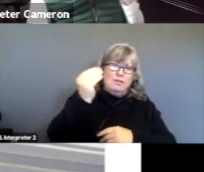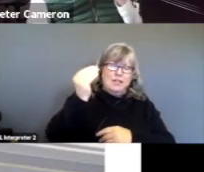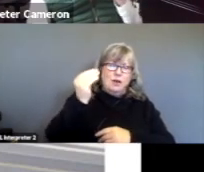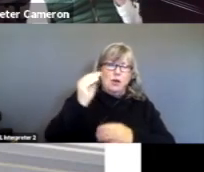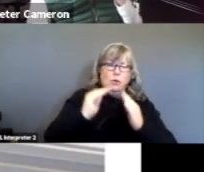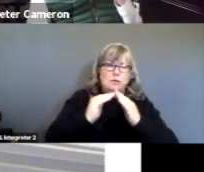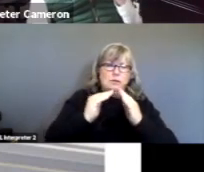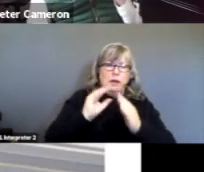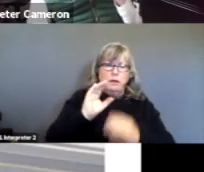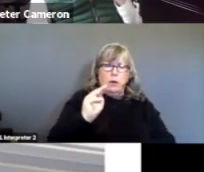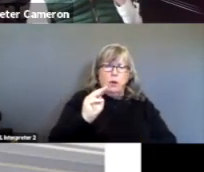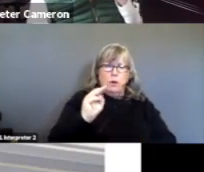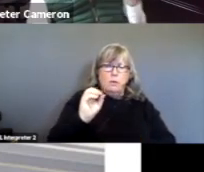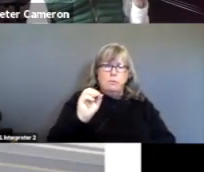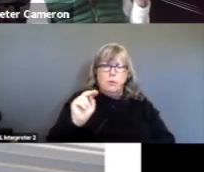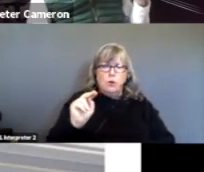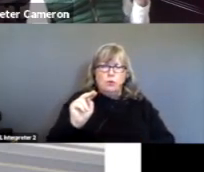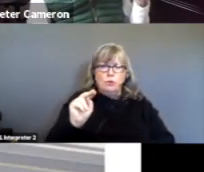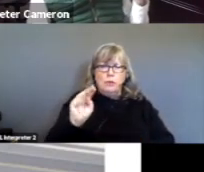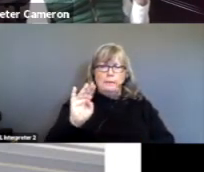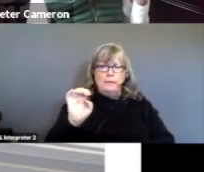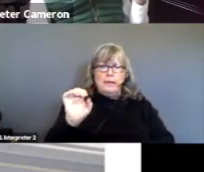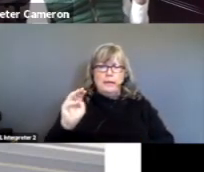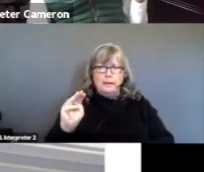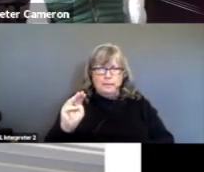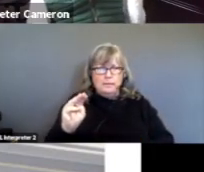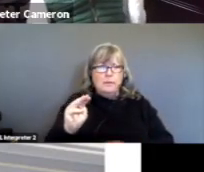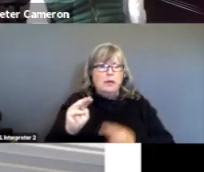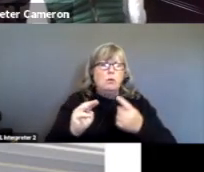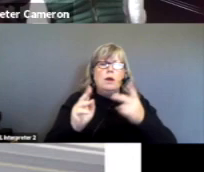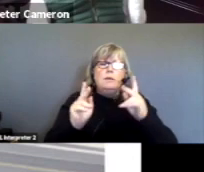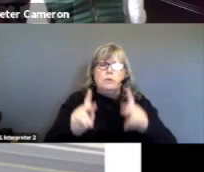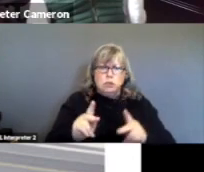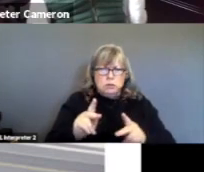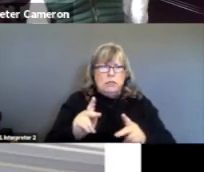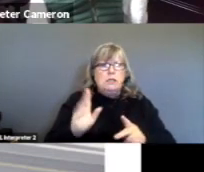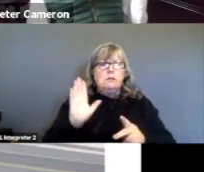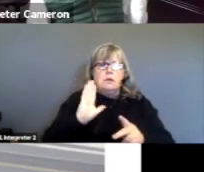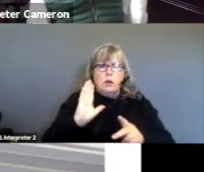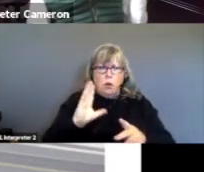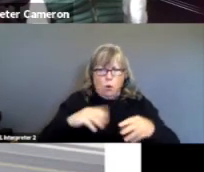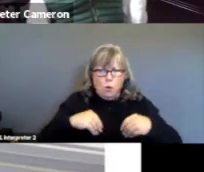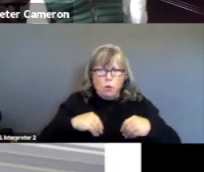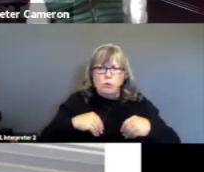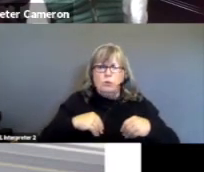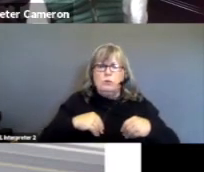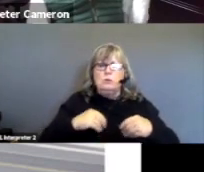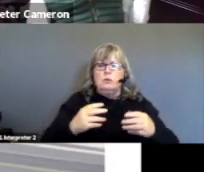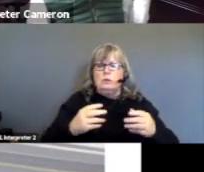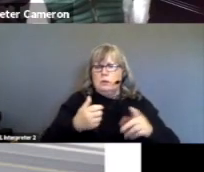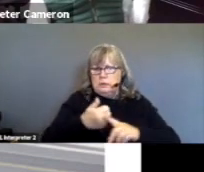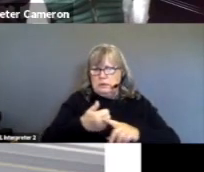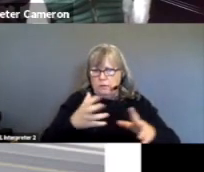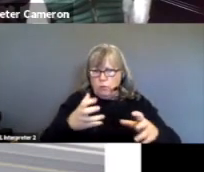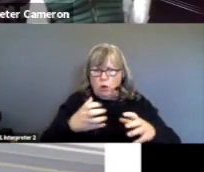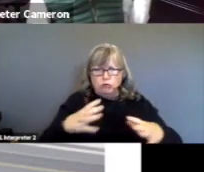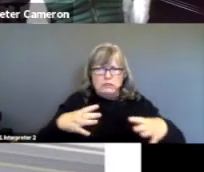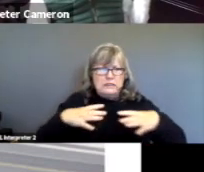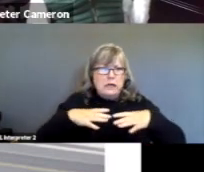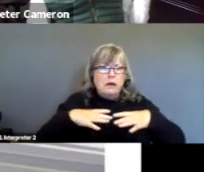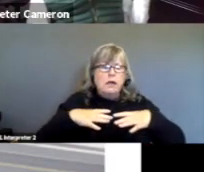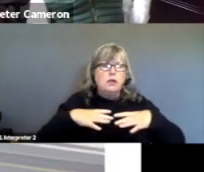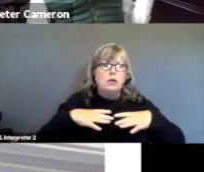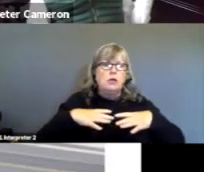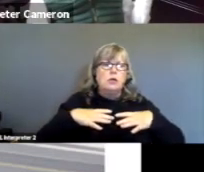was owned by an individual. He wanted to retire, didn't want